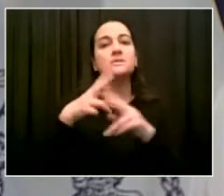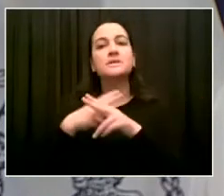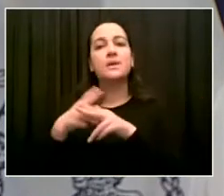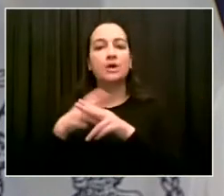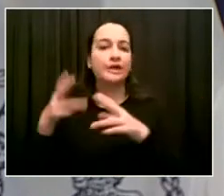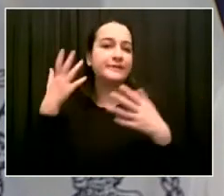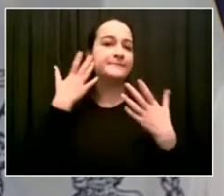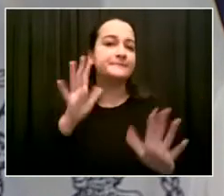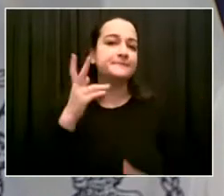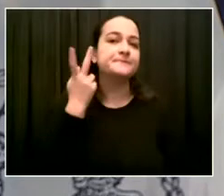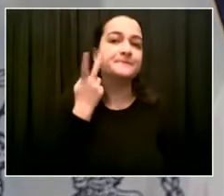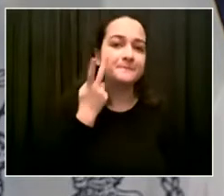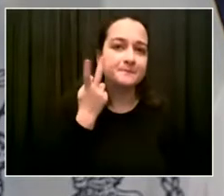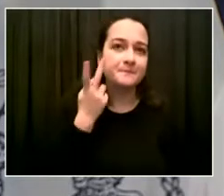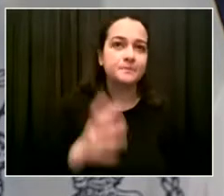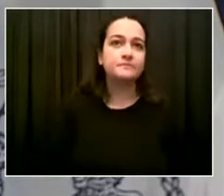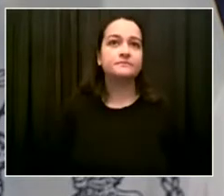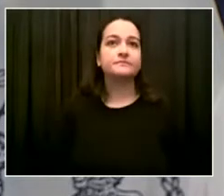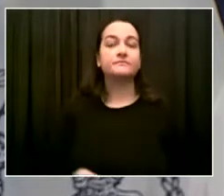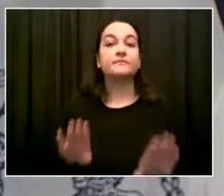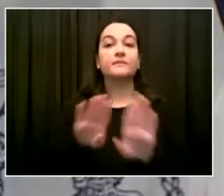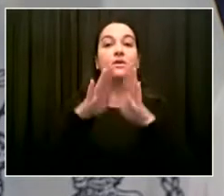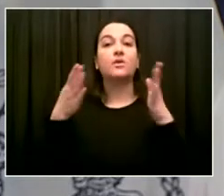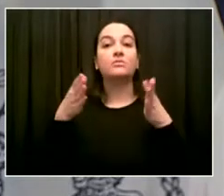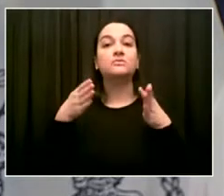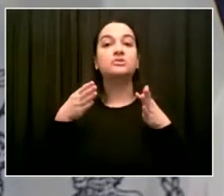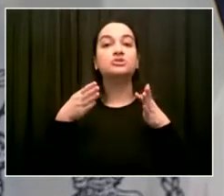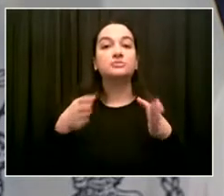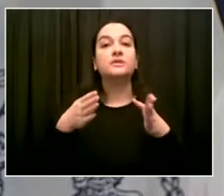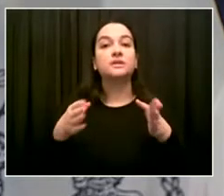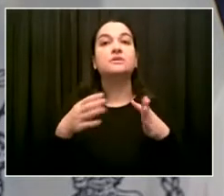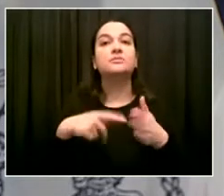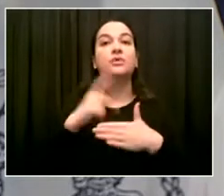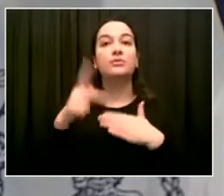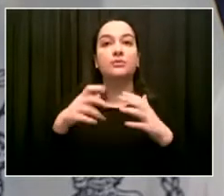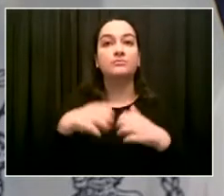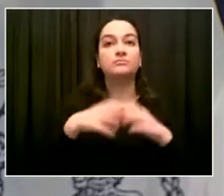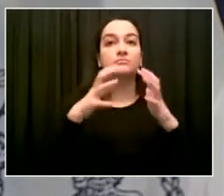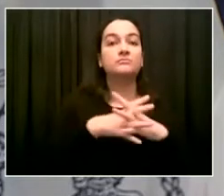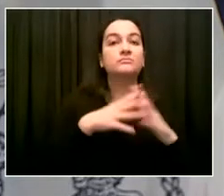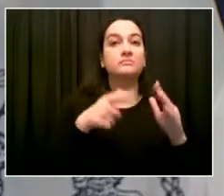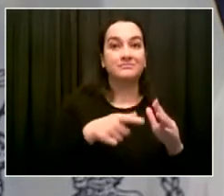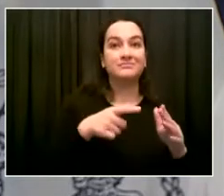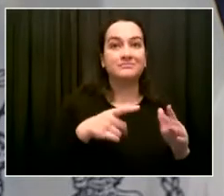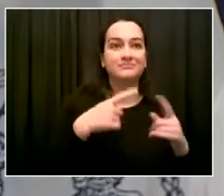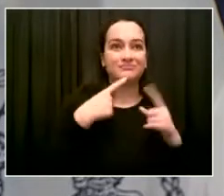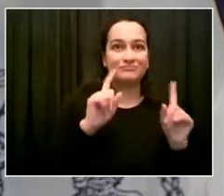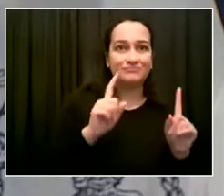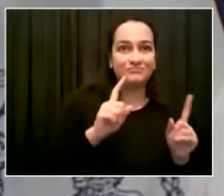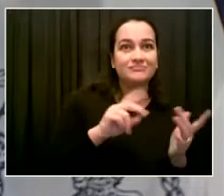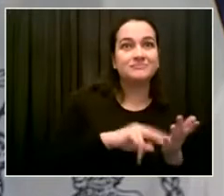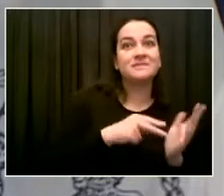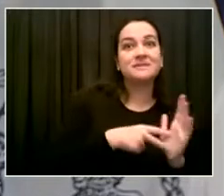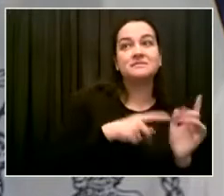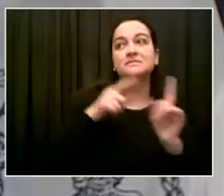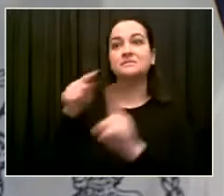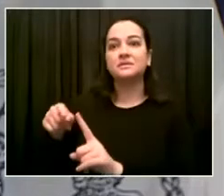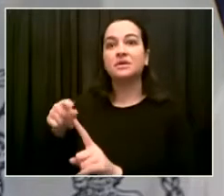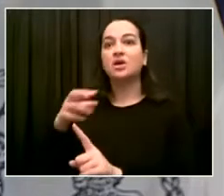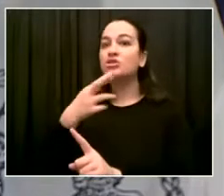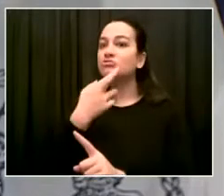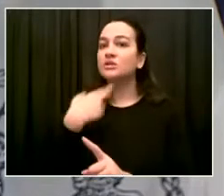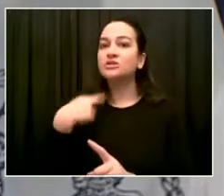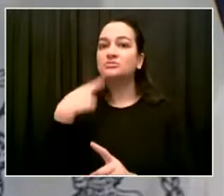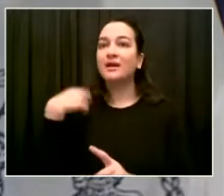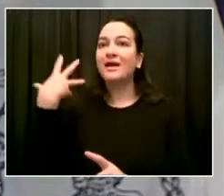Open restaurants have worked. More and more, we're going to be using our space differently. This is a beginning. But I think there's lots of potential